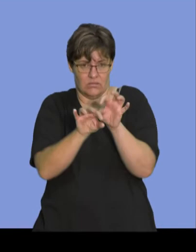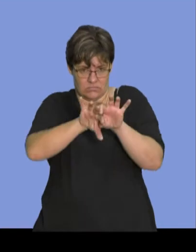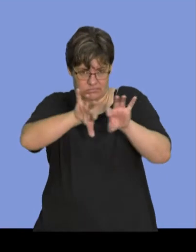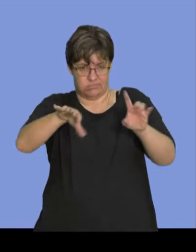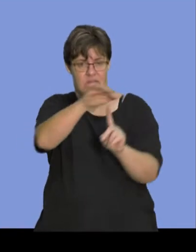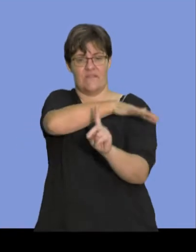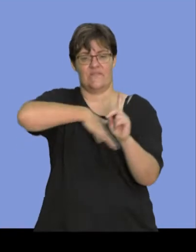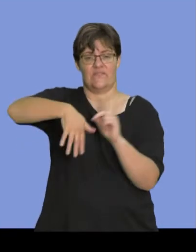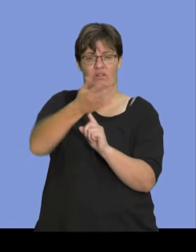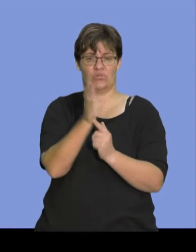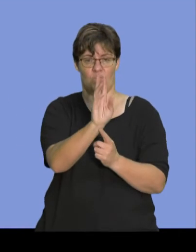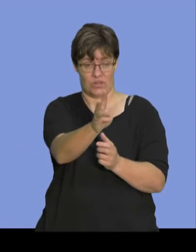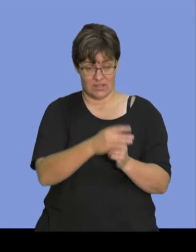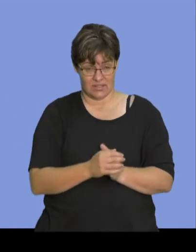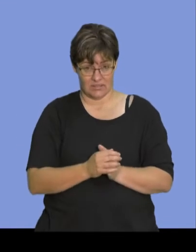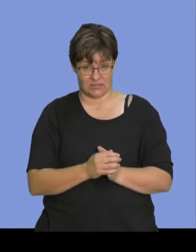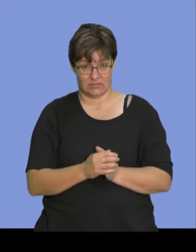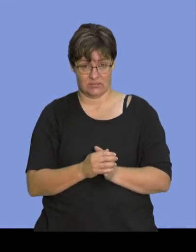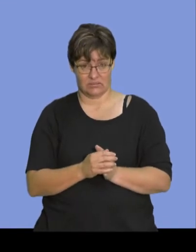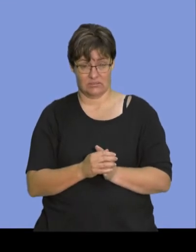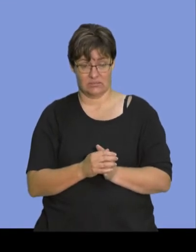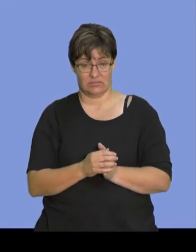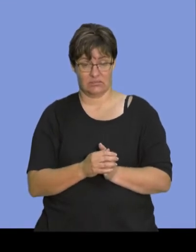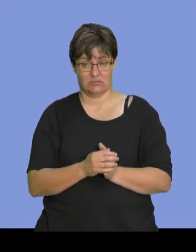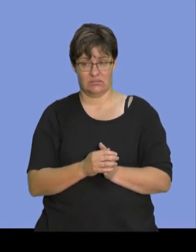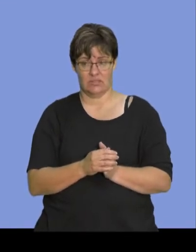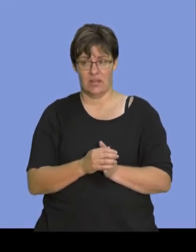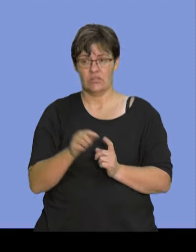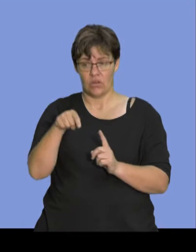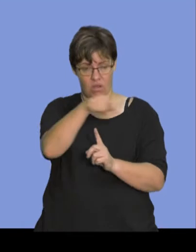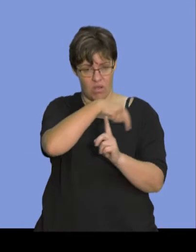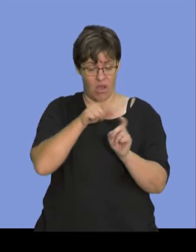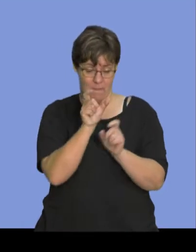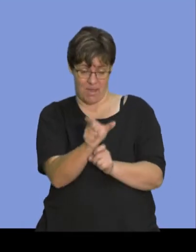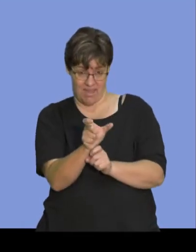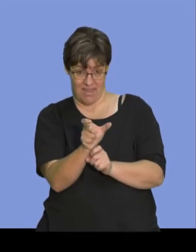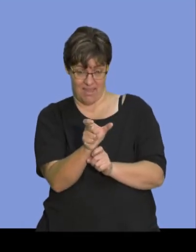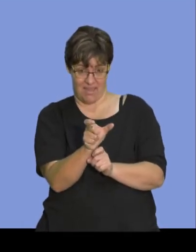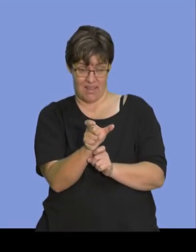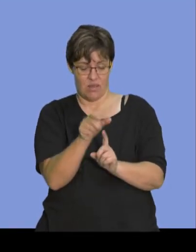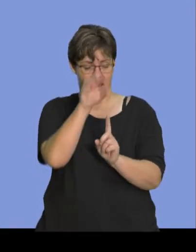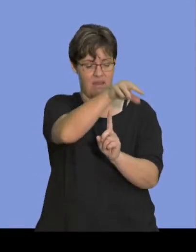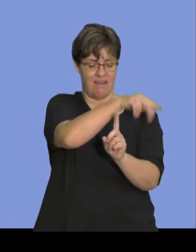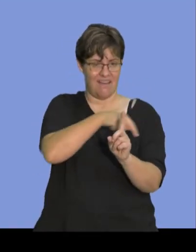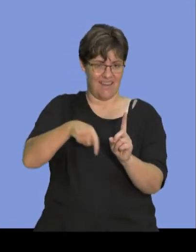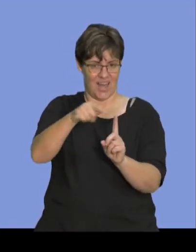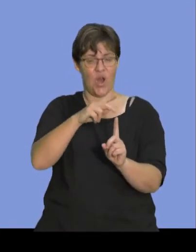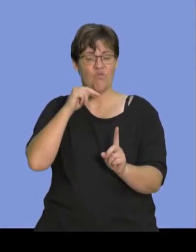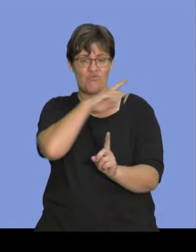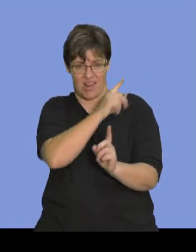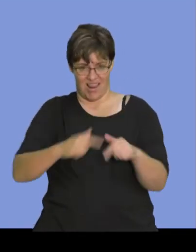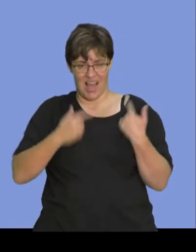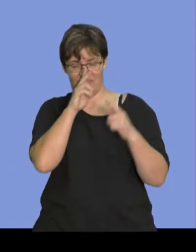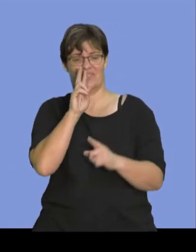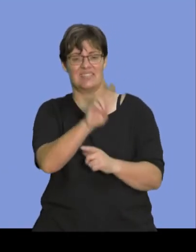on the simulation there, right? Okay, so the observation of a magnetic field around a bar magnet, this is